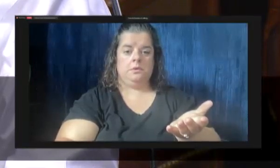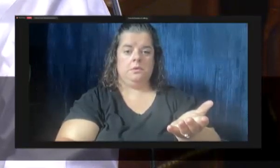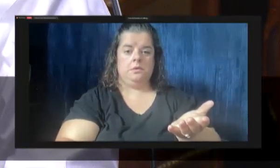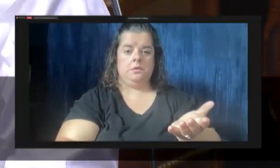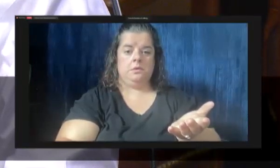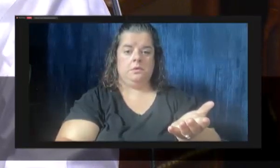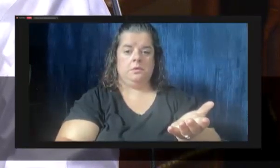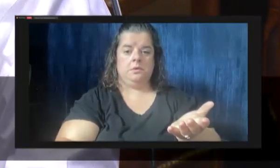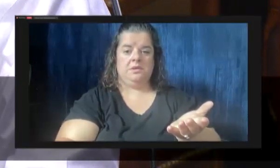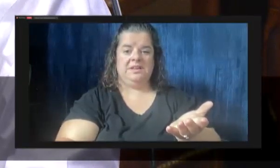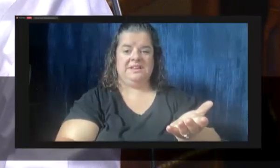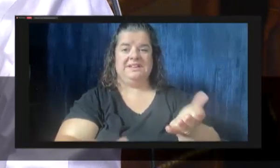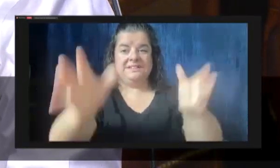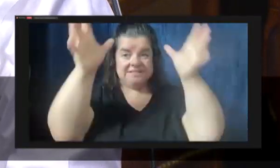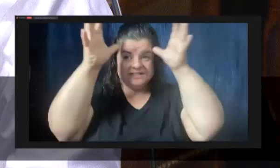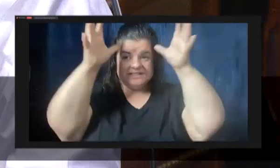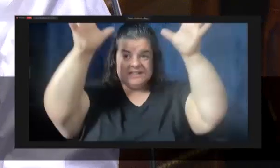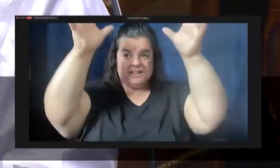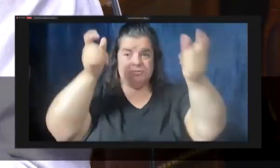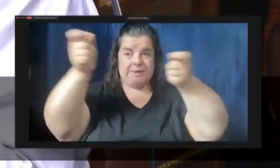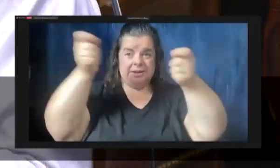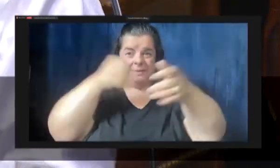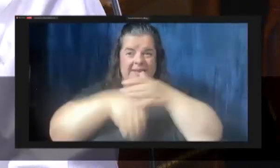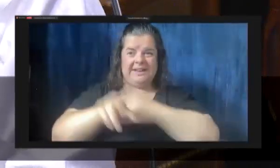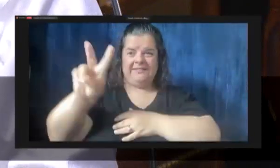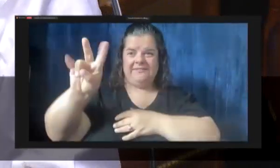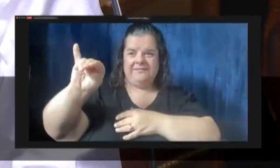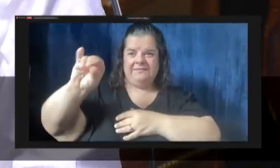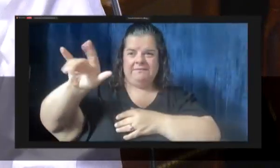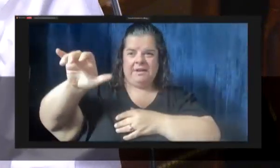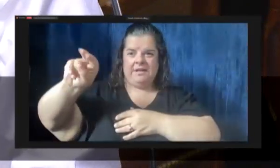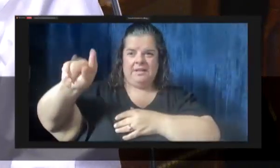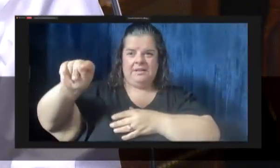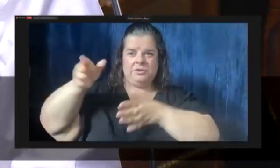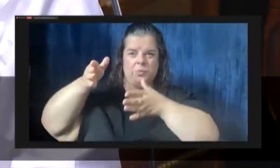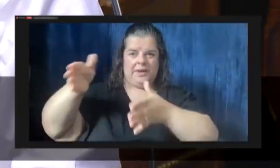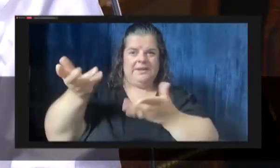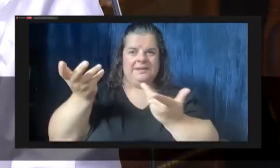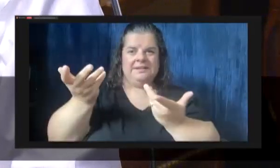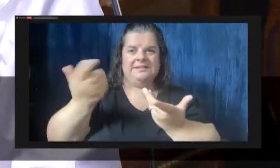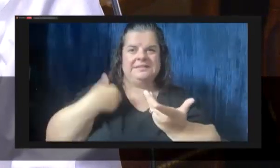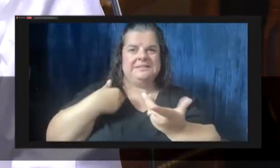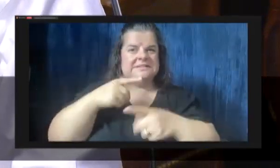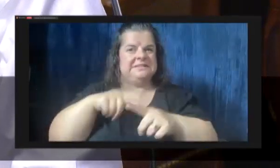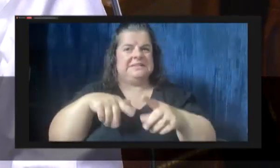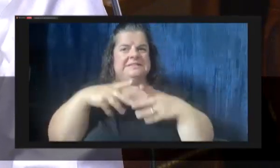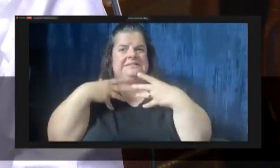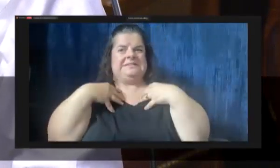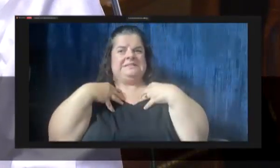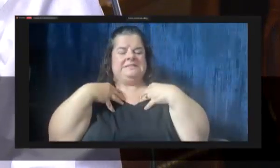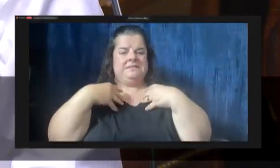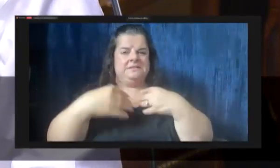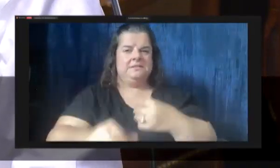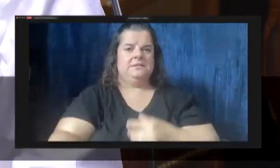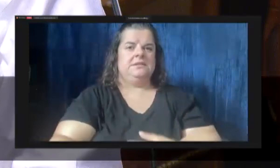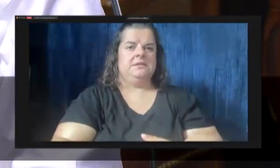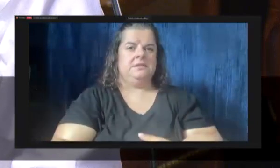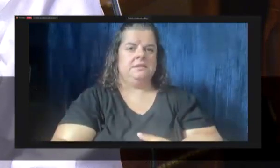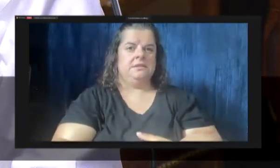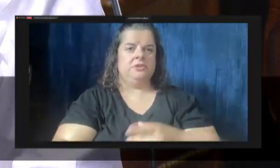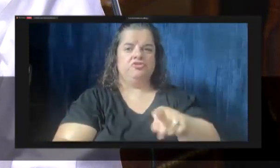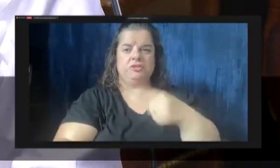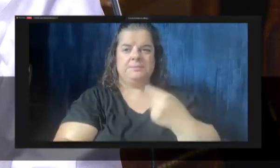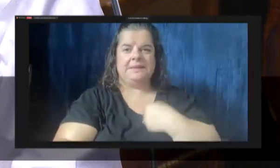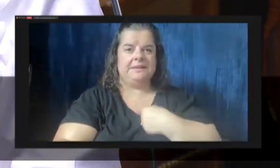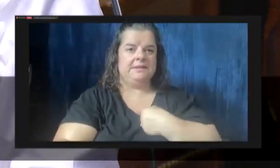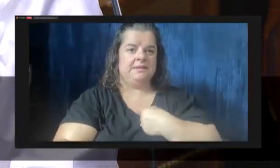way. And it just, it does, you know, I told you last night this, I can't do this. I just, you know. Yeah. And that's just me. That's, you know,